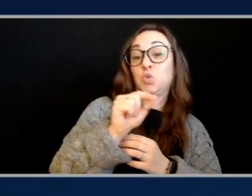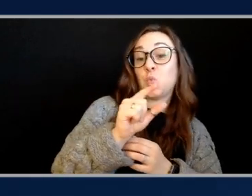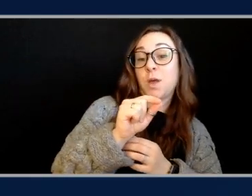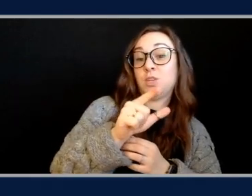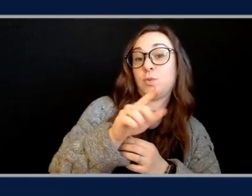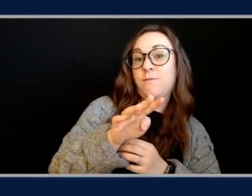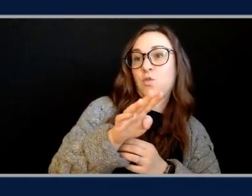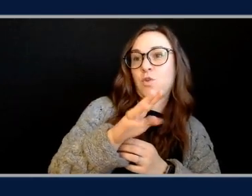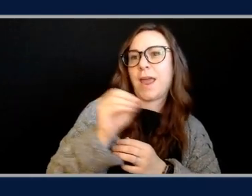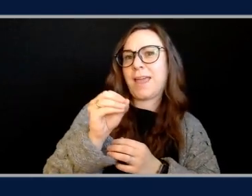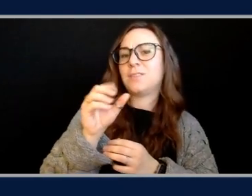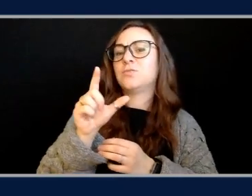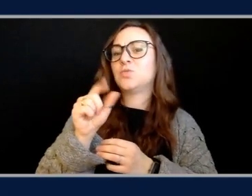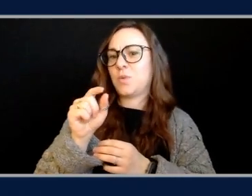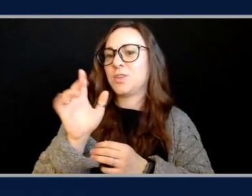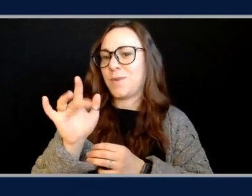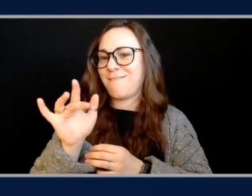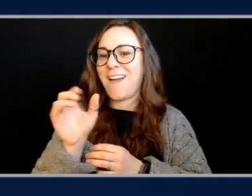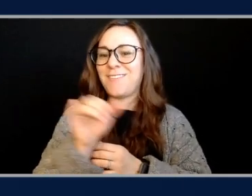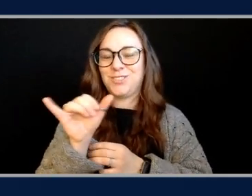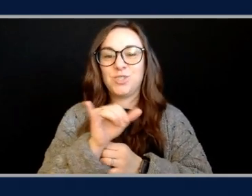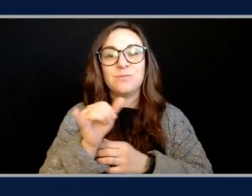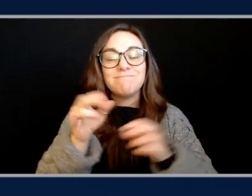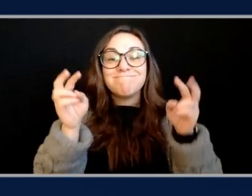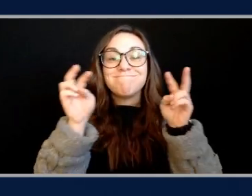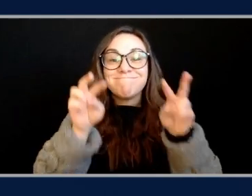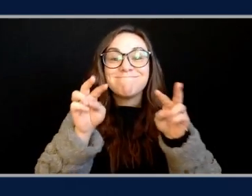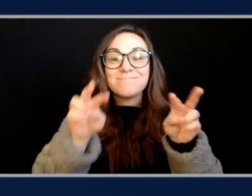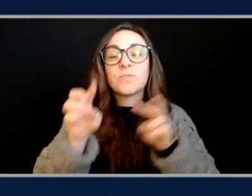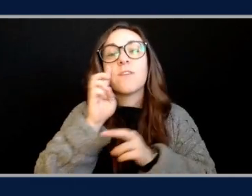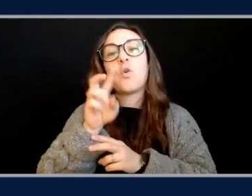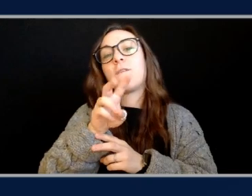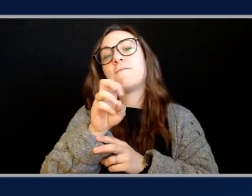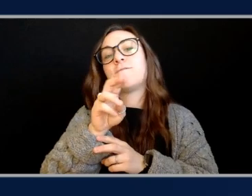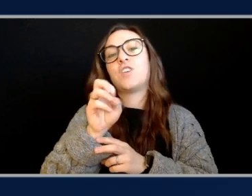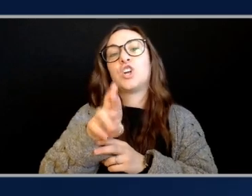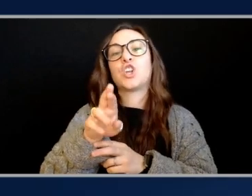2024. And stay tuned for the Werner keynote, and we'll be